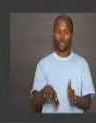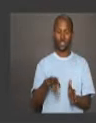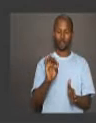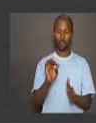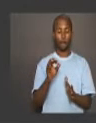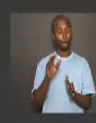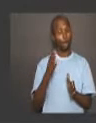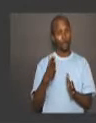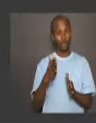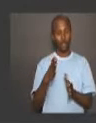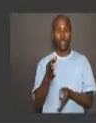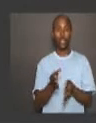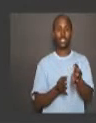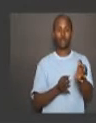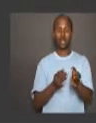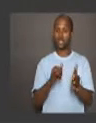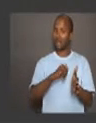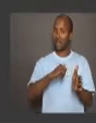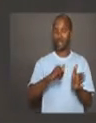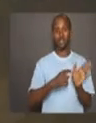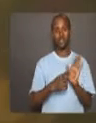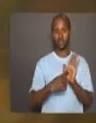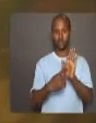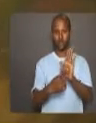may be expressed this way.